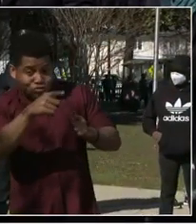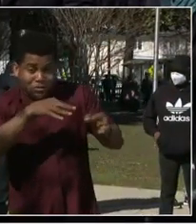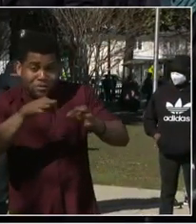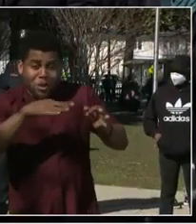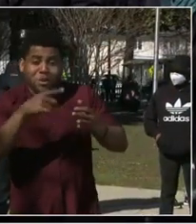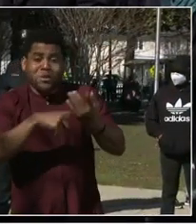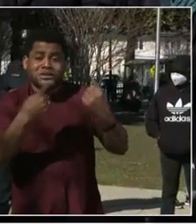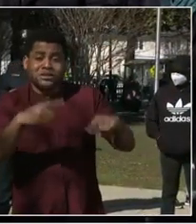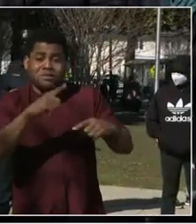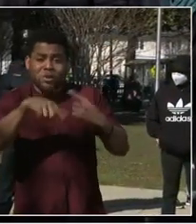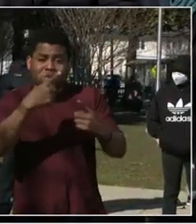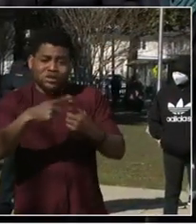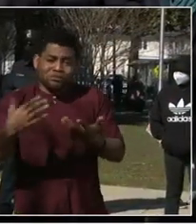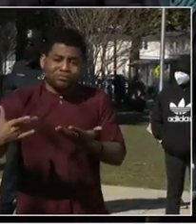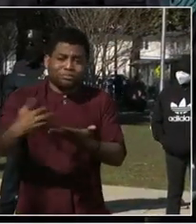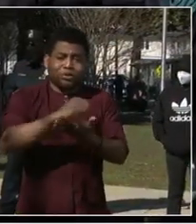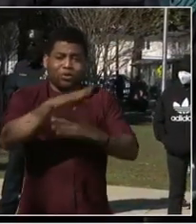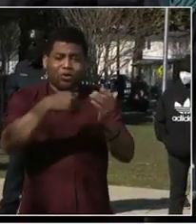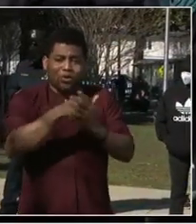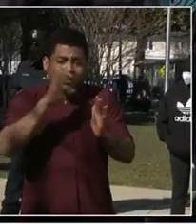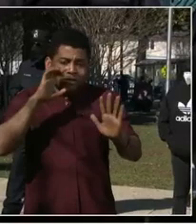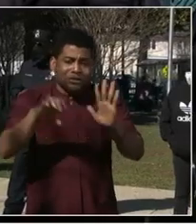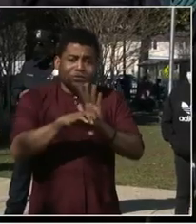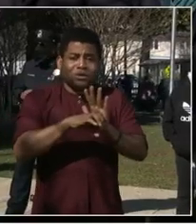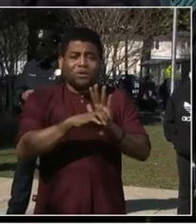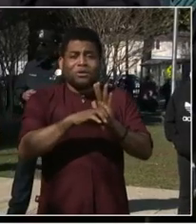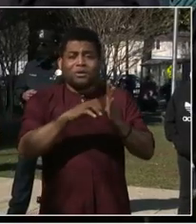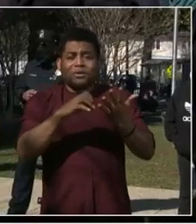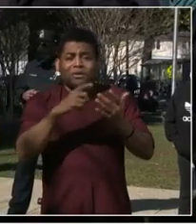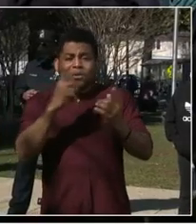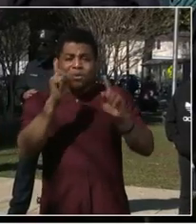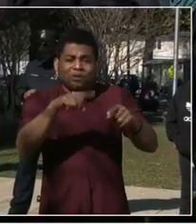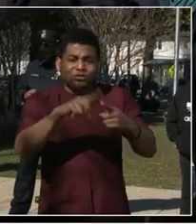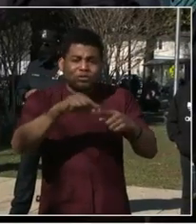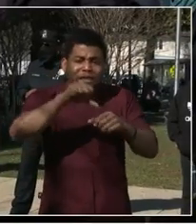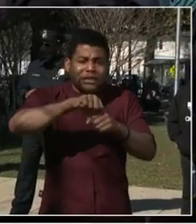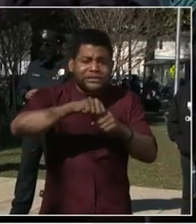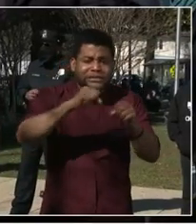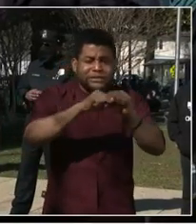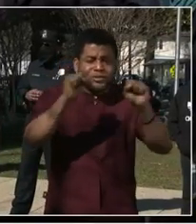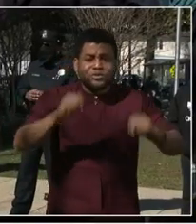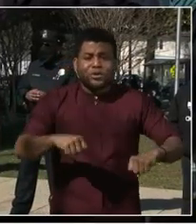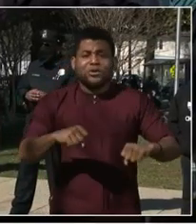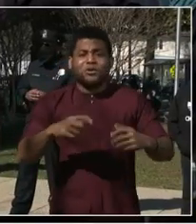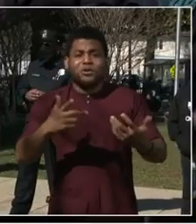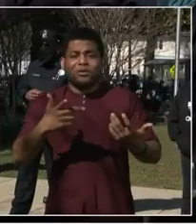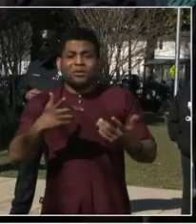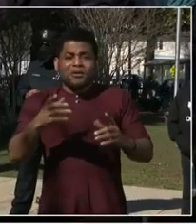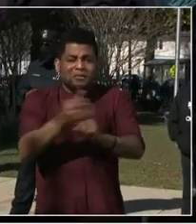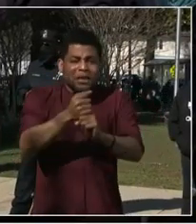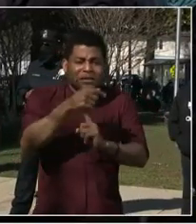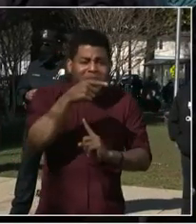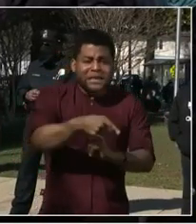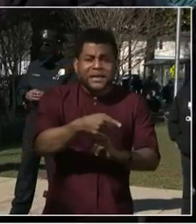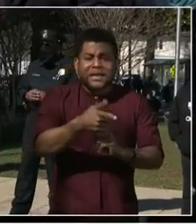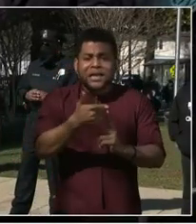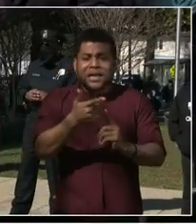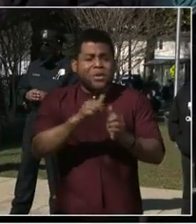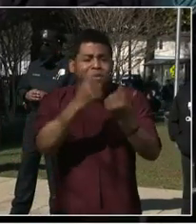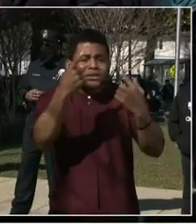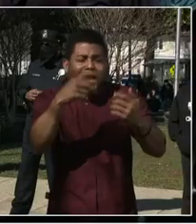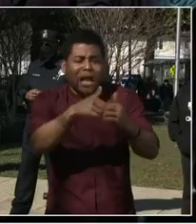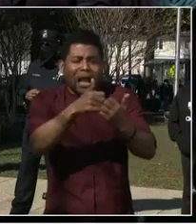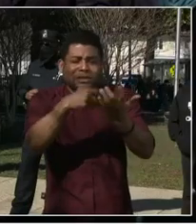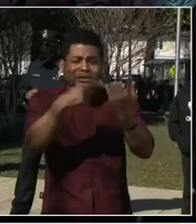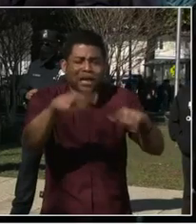video? We see him kind of like dart out a little bit at the gas station, but then he throws his hands up. And the other question to that is, we were talking with some relatives who